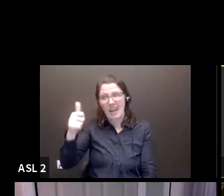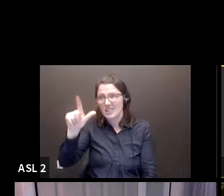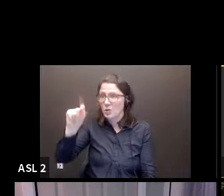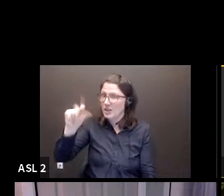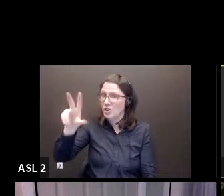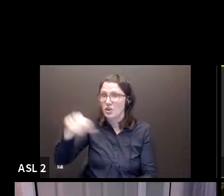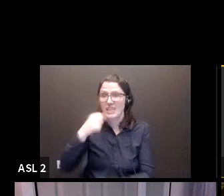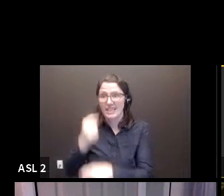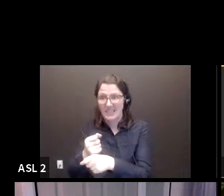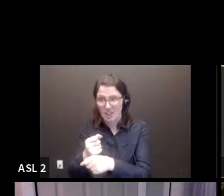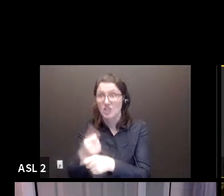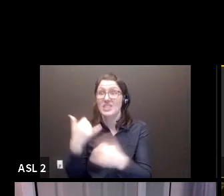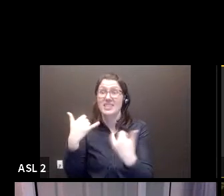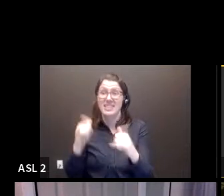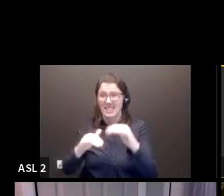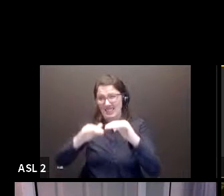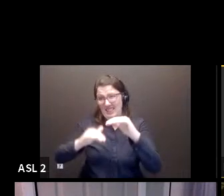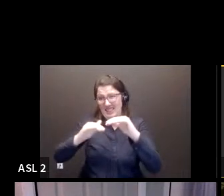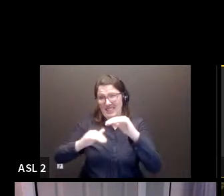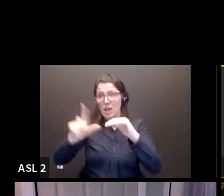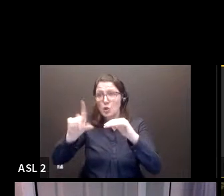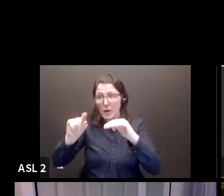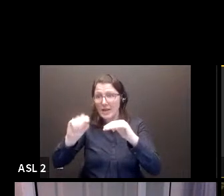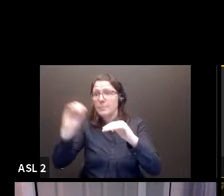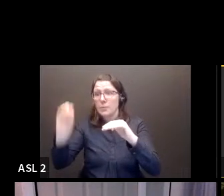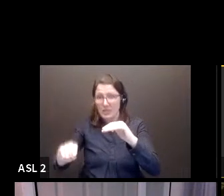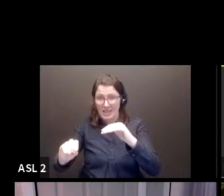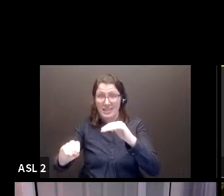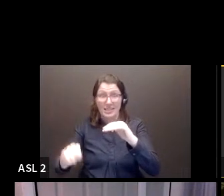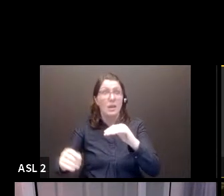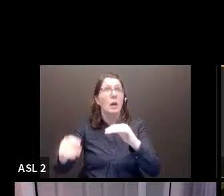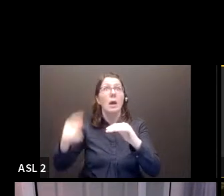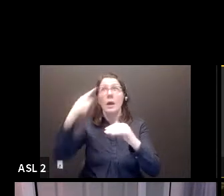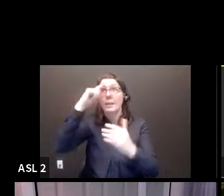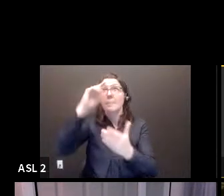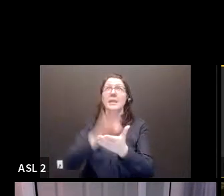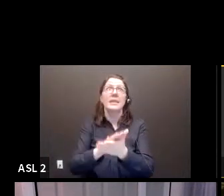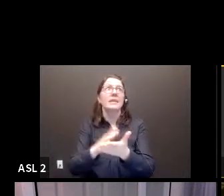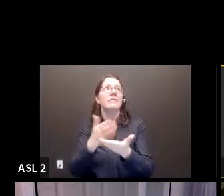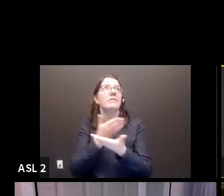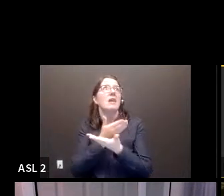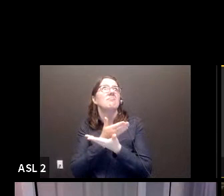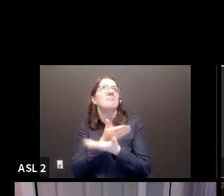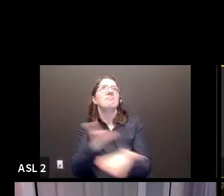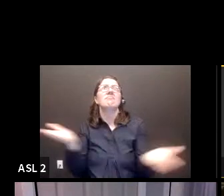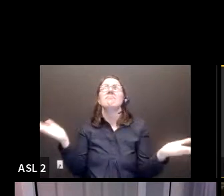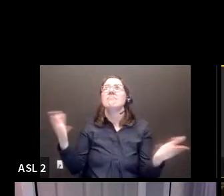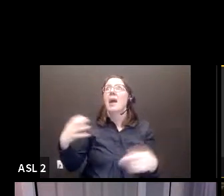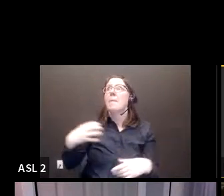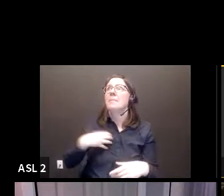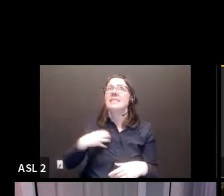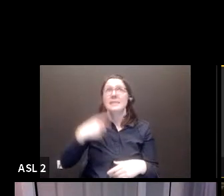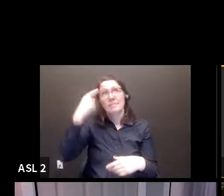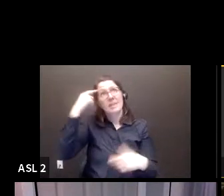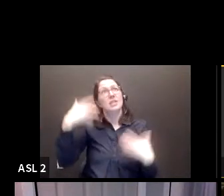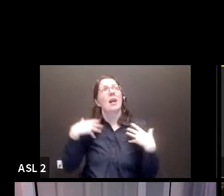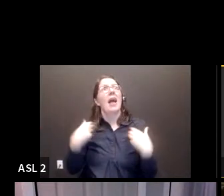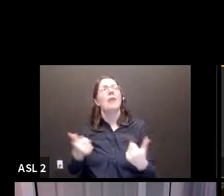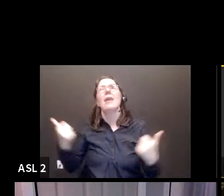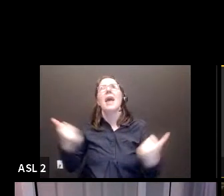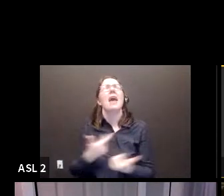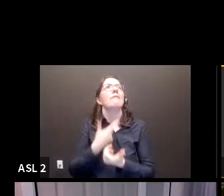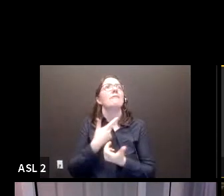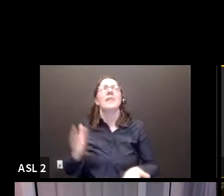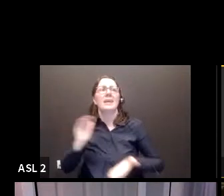that the vast majority of these demands can be transferred to the community does not exist anywhere in in the research that we can find